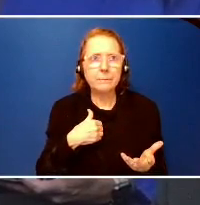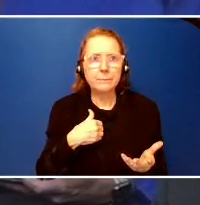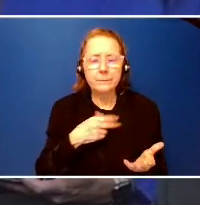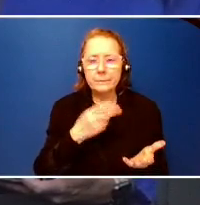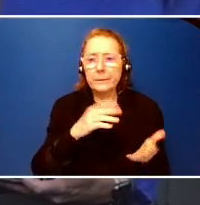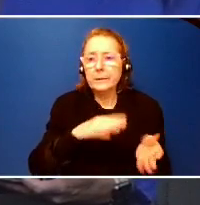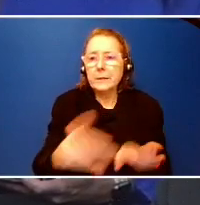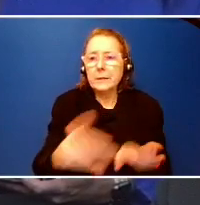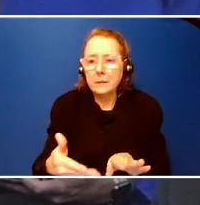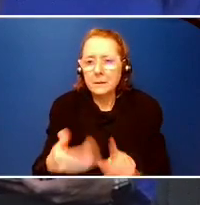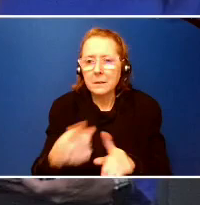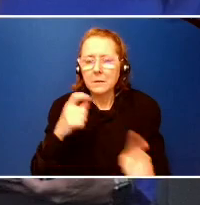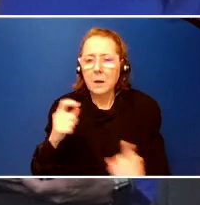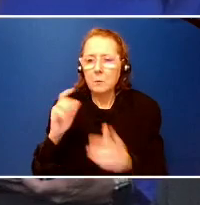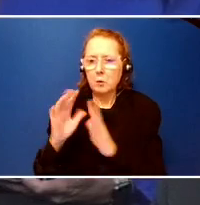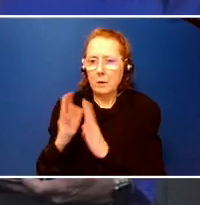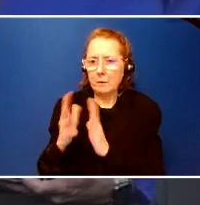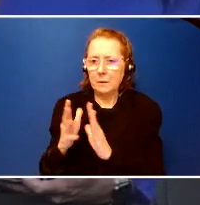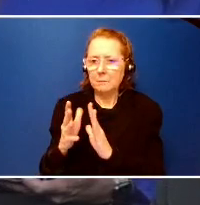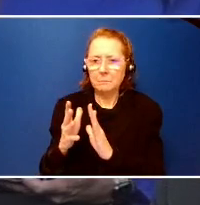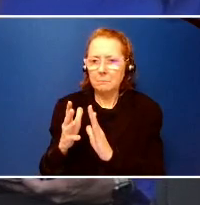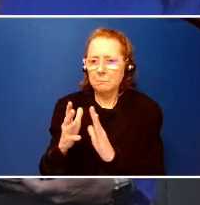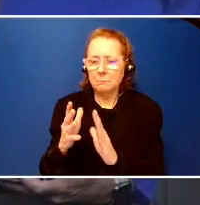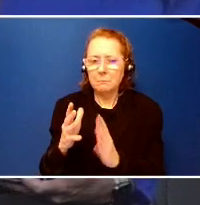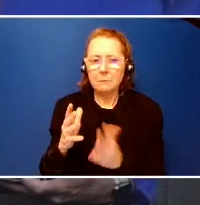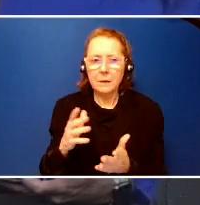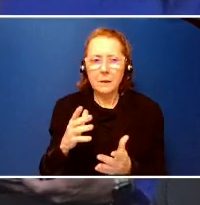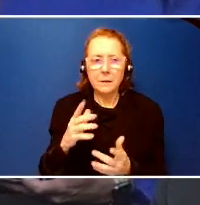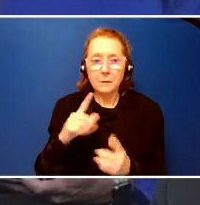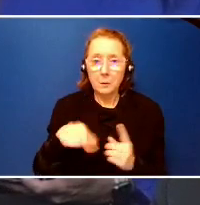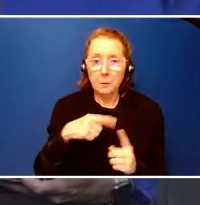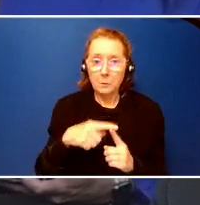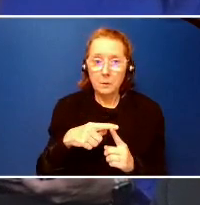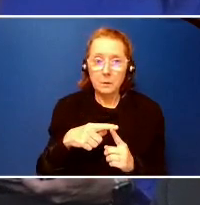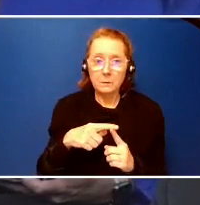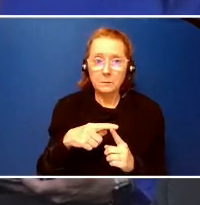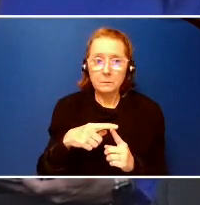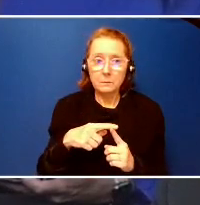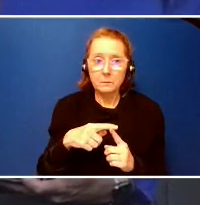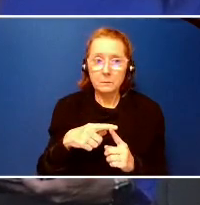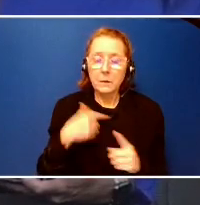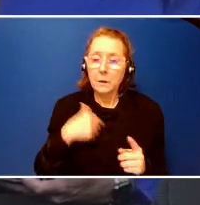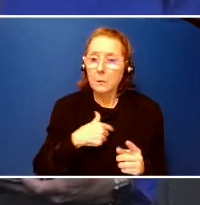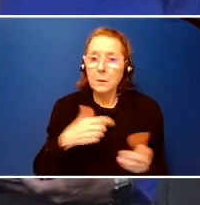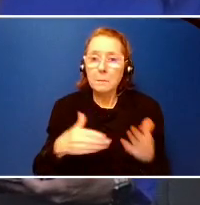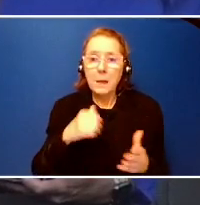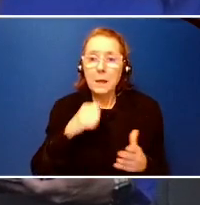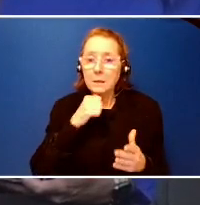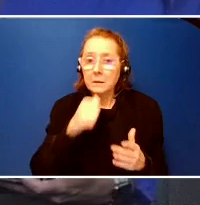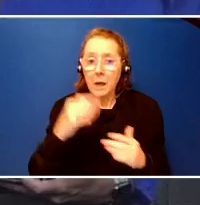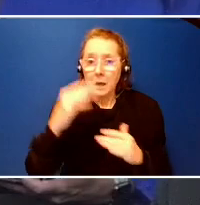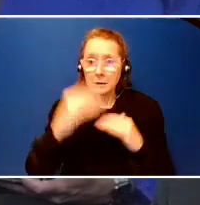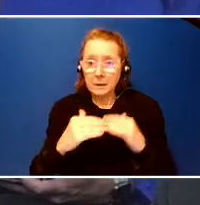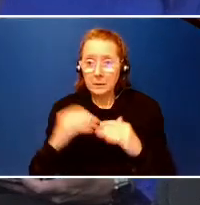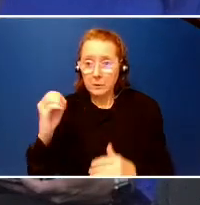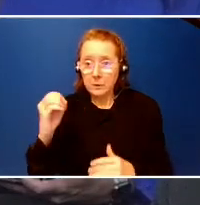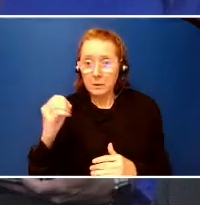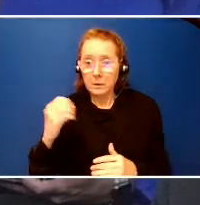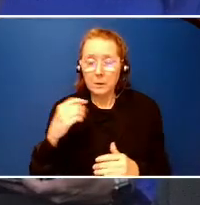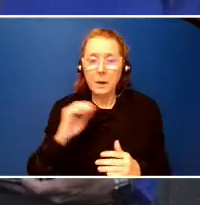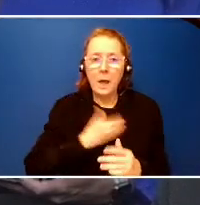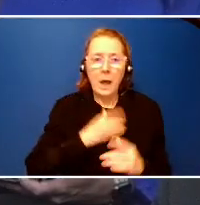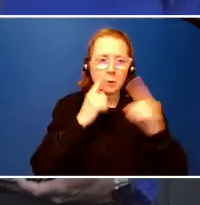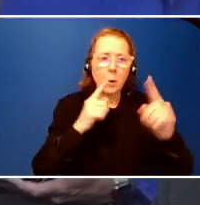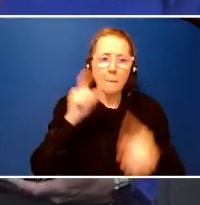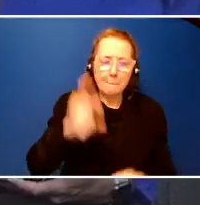fatalities from traffic. And so while we may not get to zero, we need to be aiming for it's